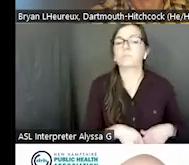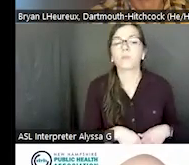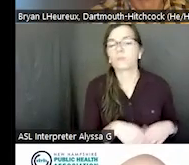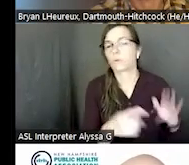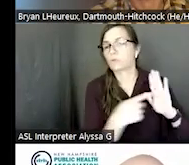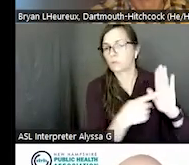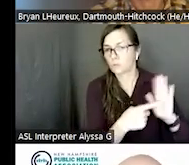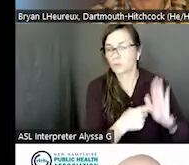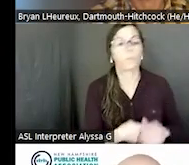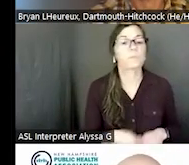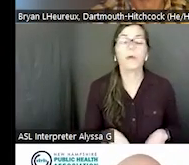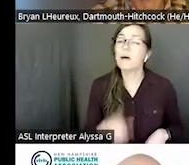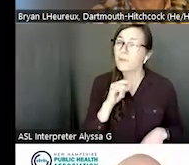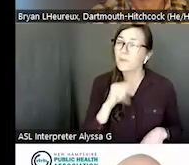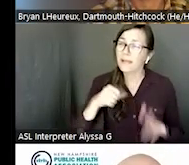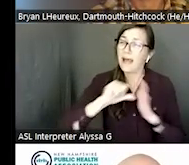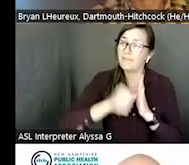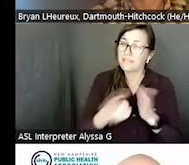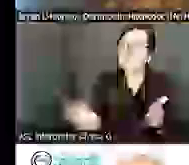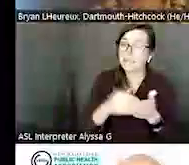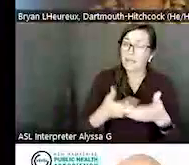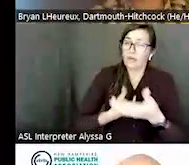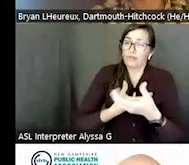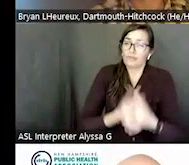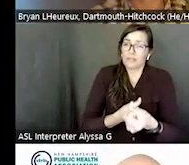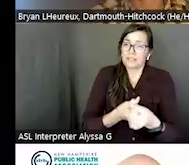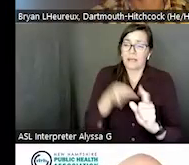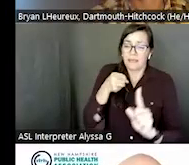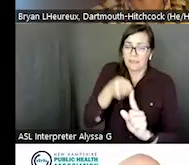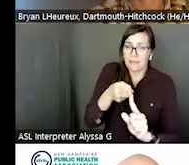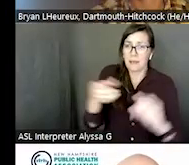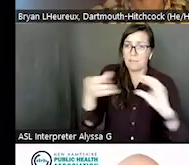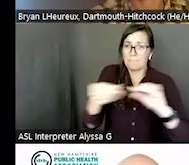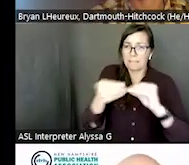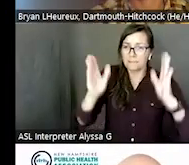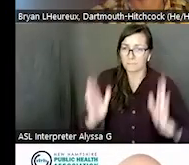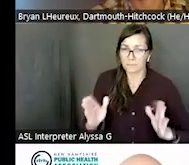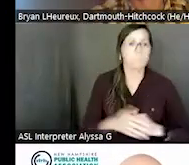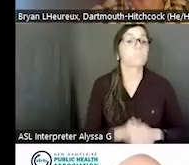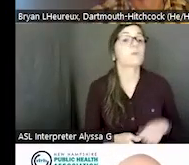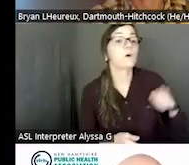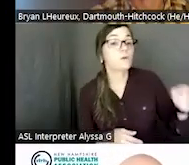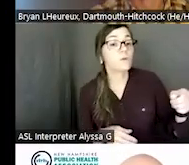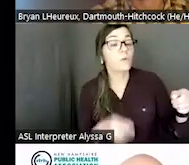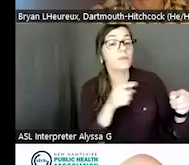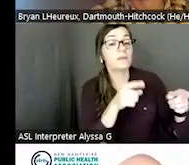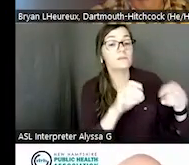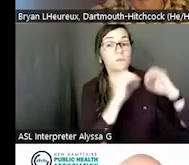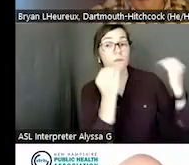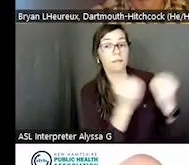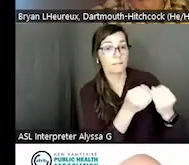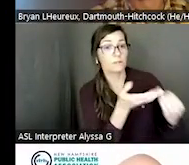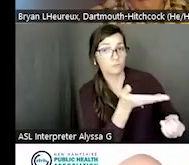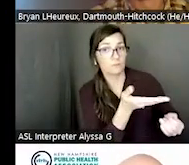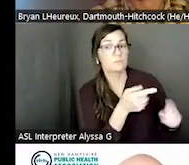for trusted messengers, right? So now I'm going to tell you the story of Fuerza Unida, which is an organization with whom we're working and